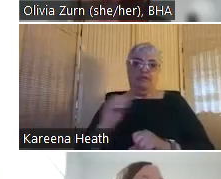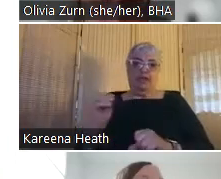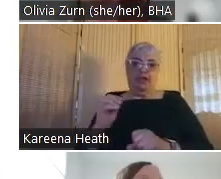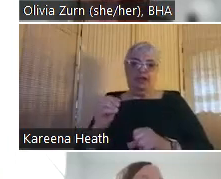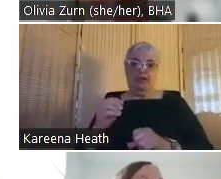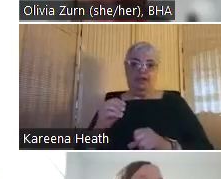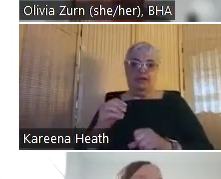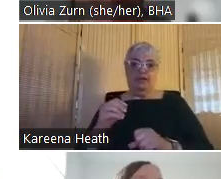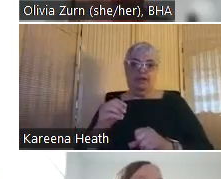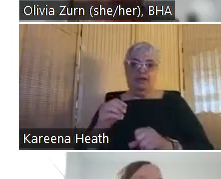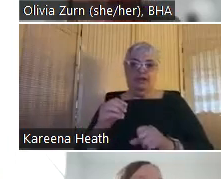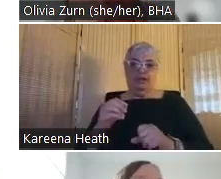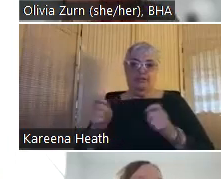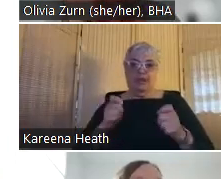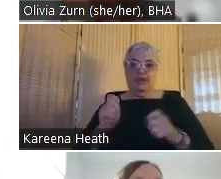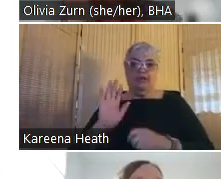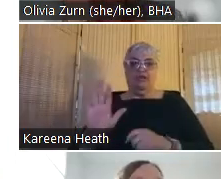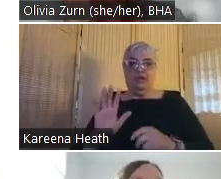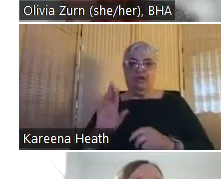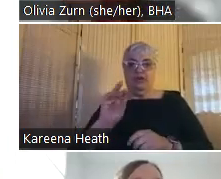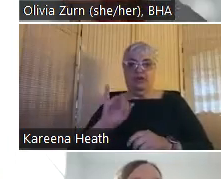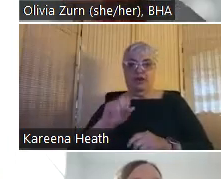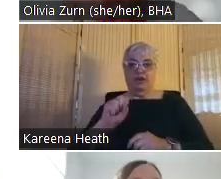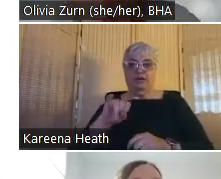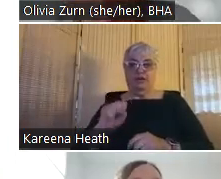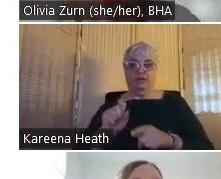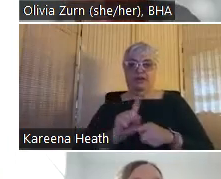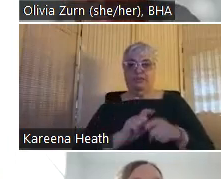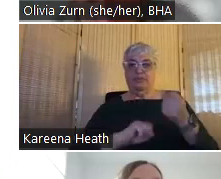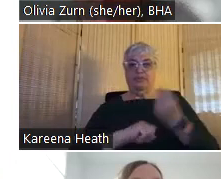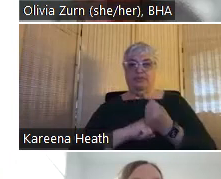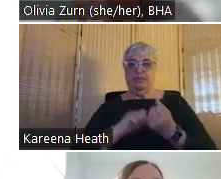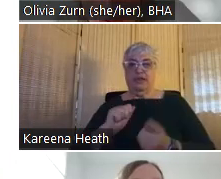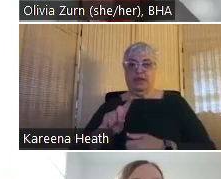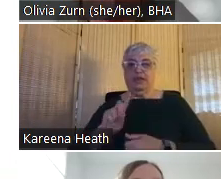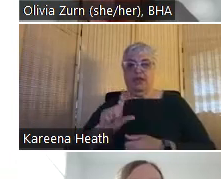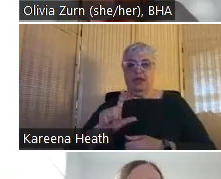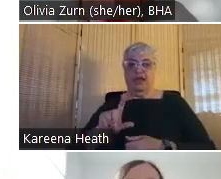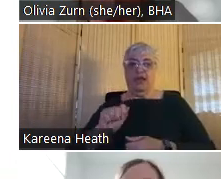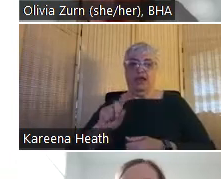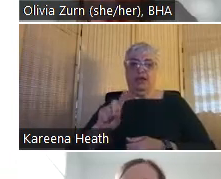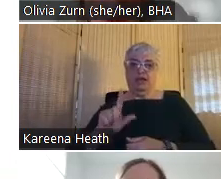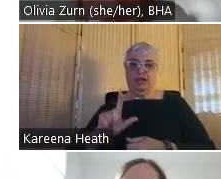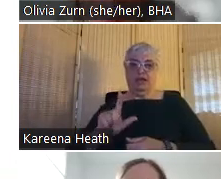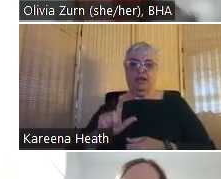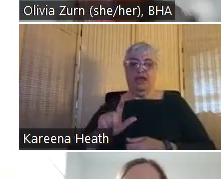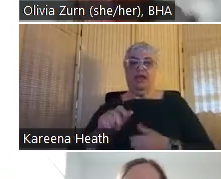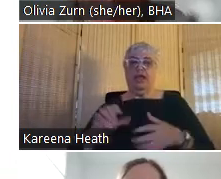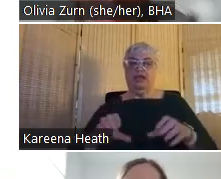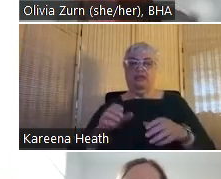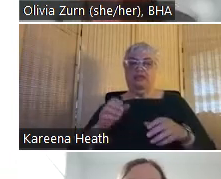managing their crisis. So things like support around ADLs or activity of daily